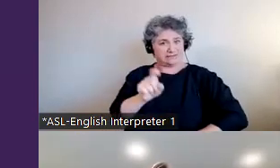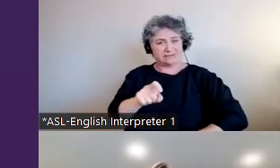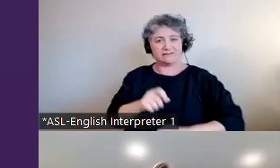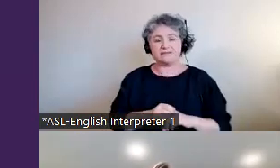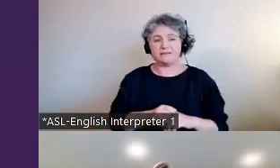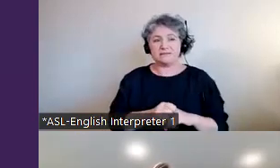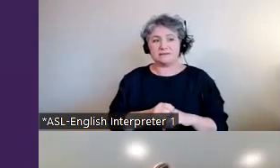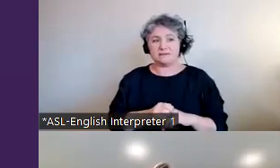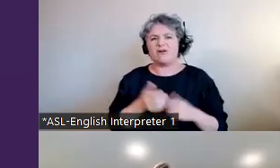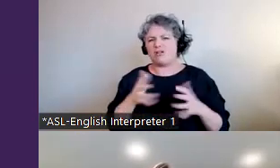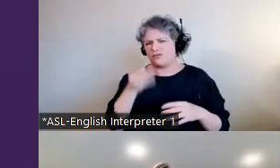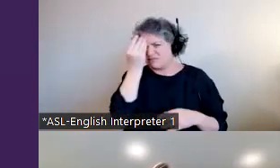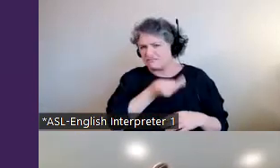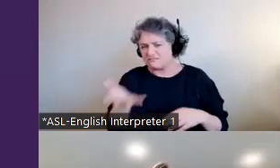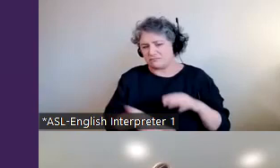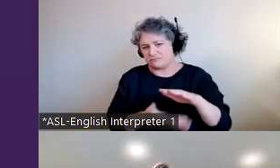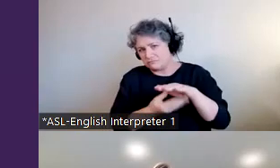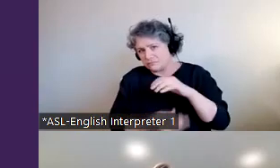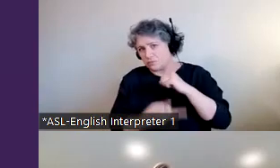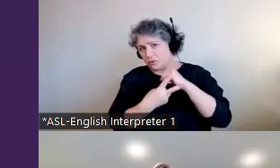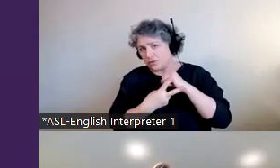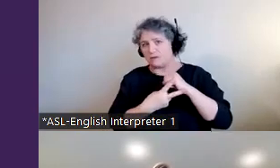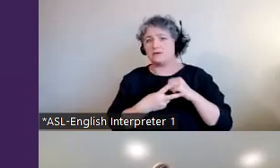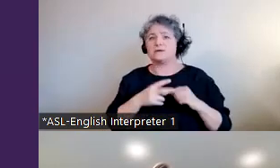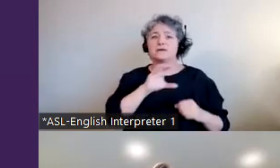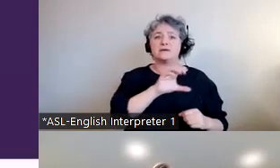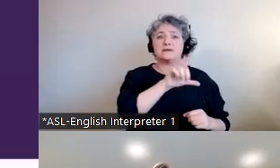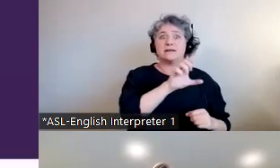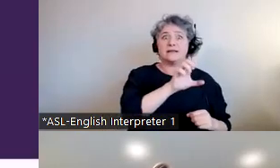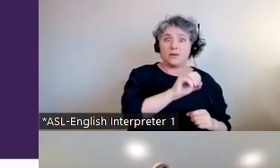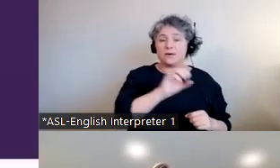both CLEO and EAPO's website in the next coming days.